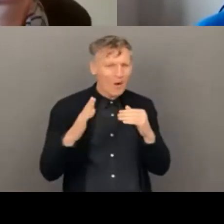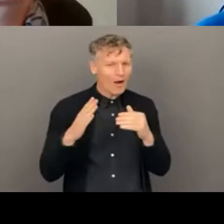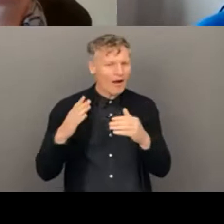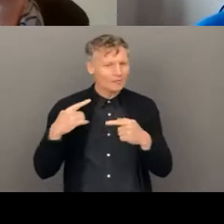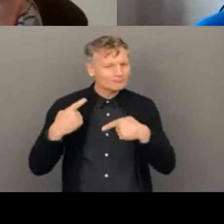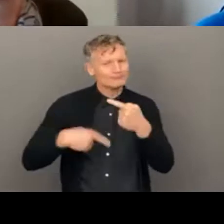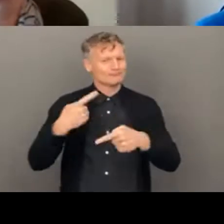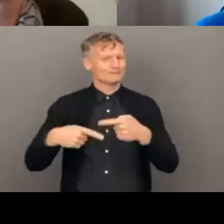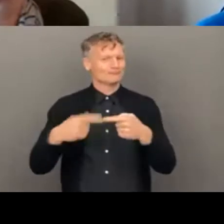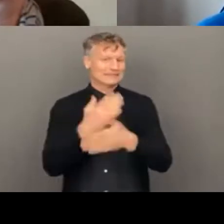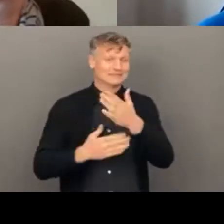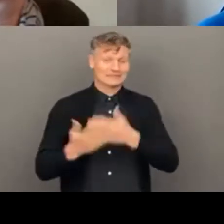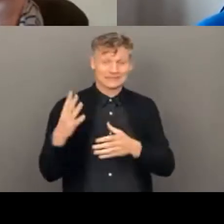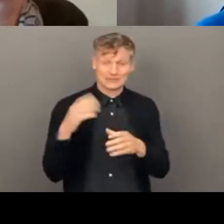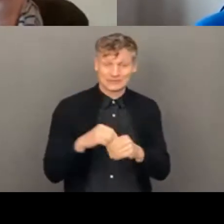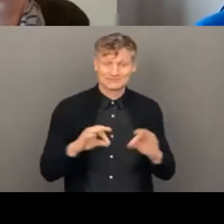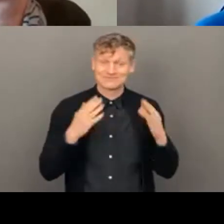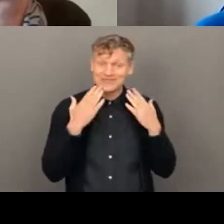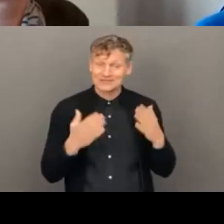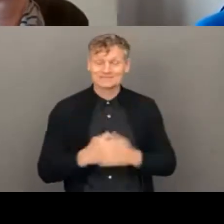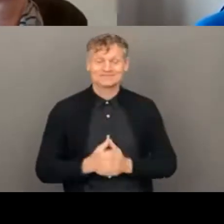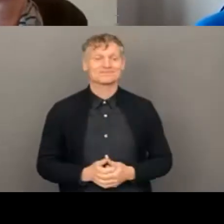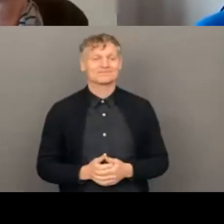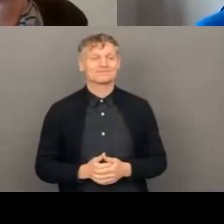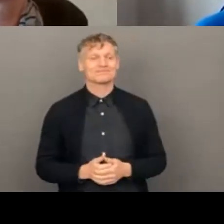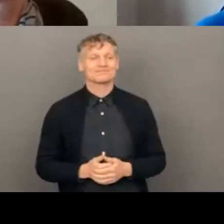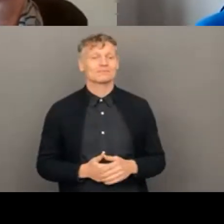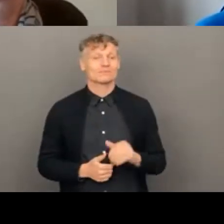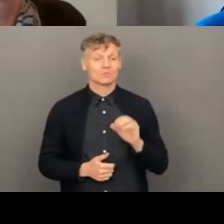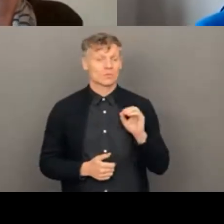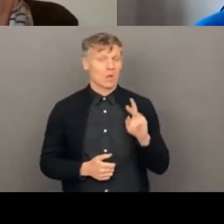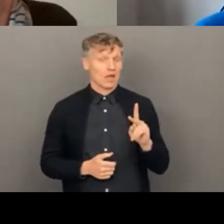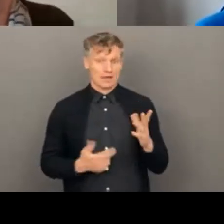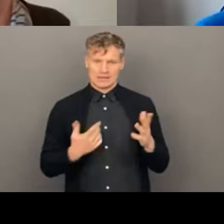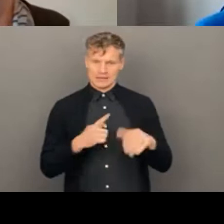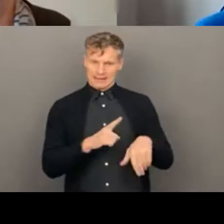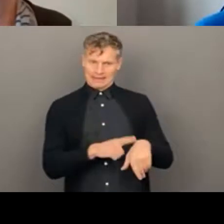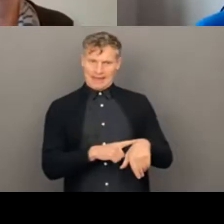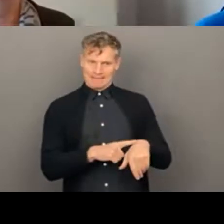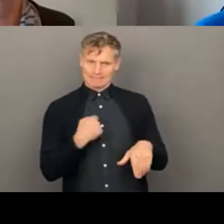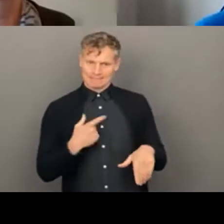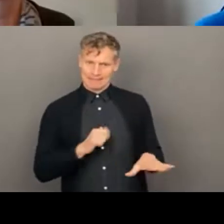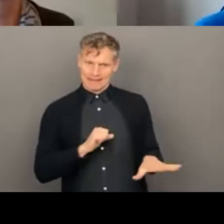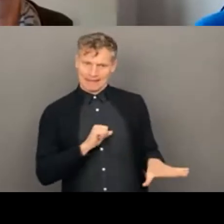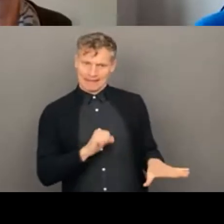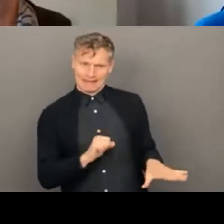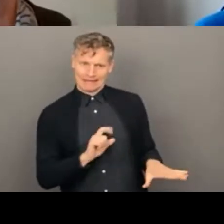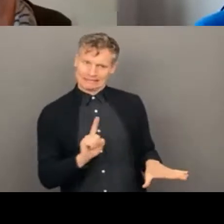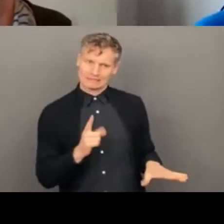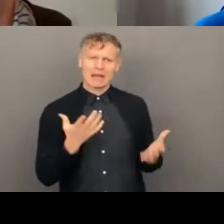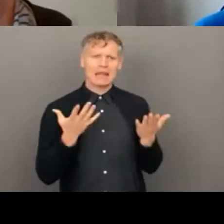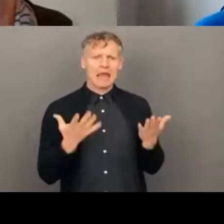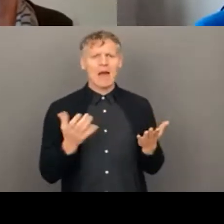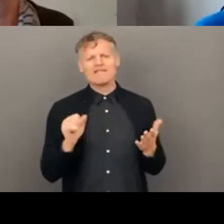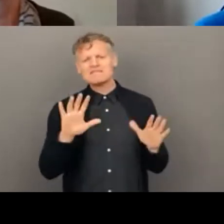Thanks, Mario. Community of practice. Okay. Now, I'm not rushing us, but we have 10 minutes or